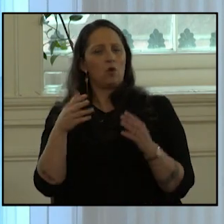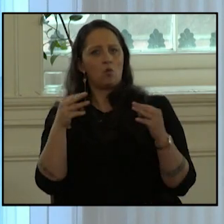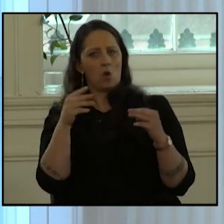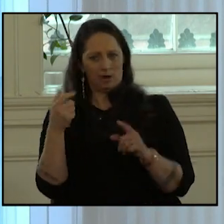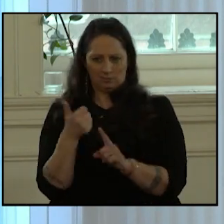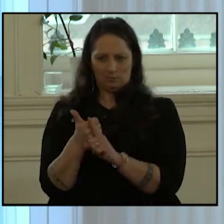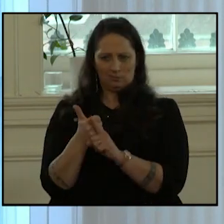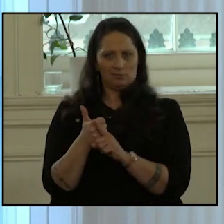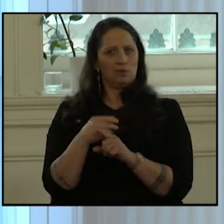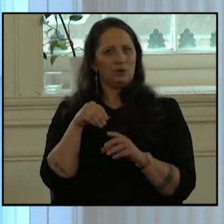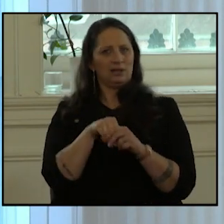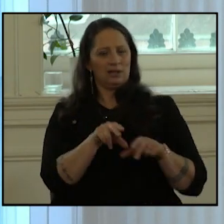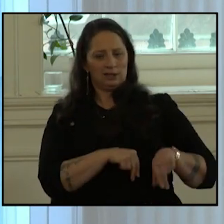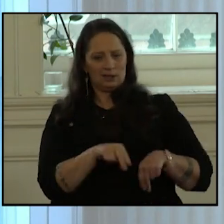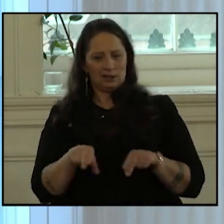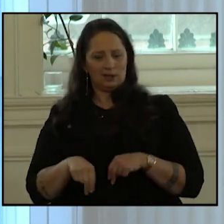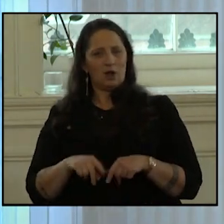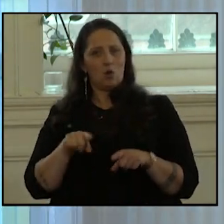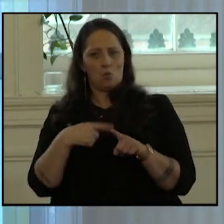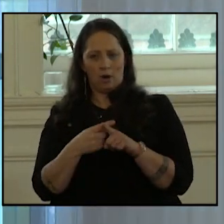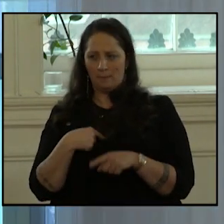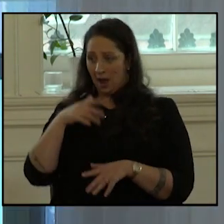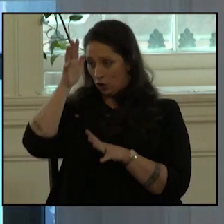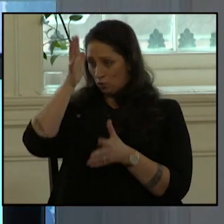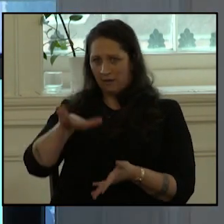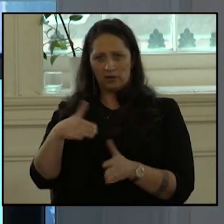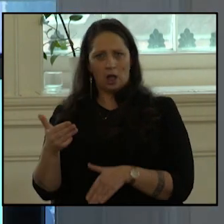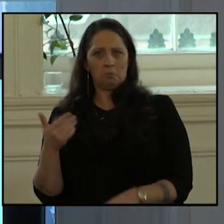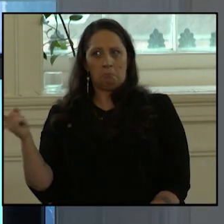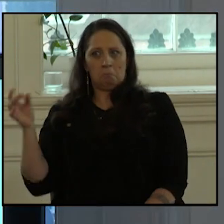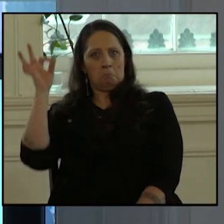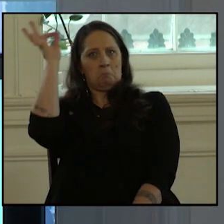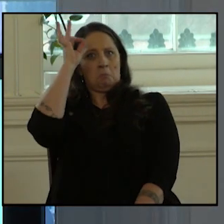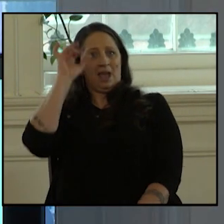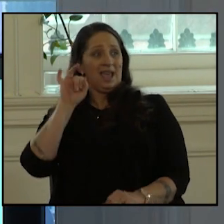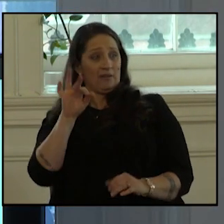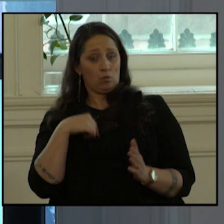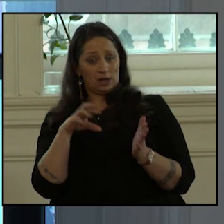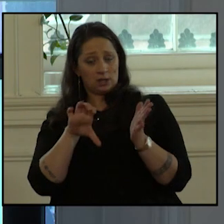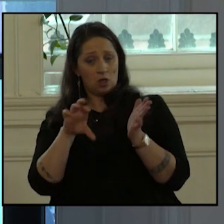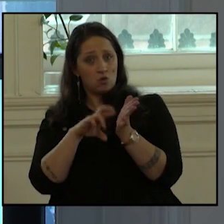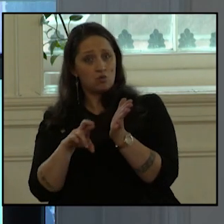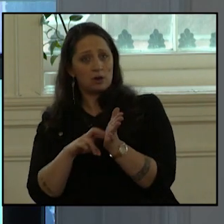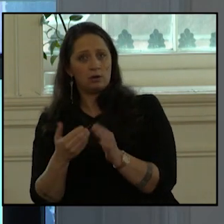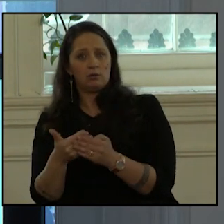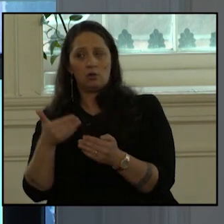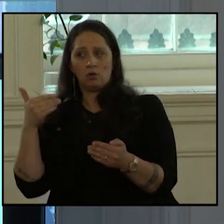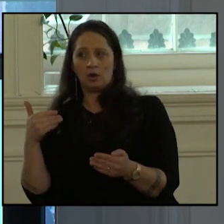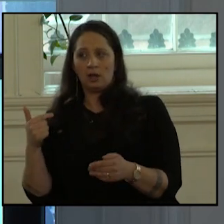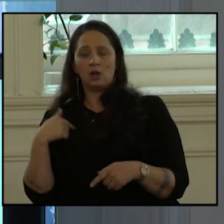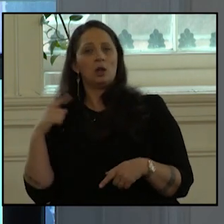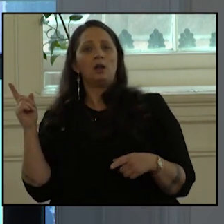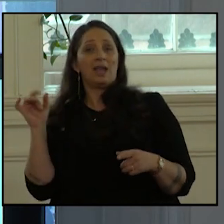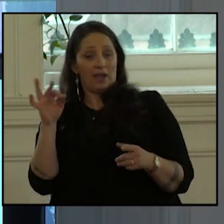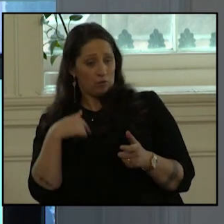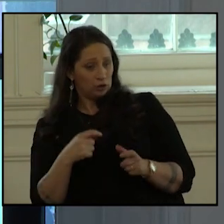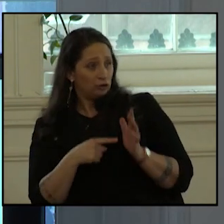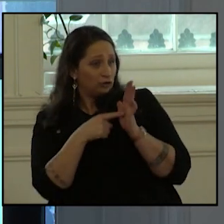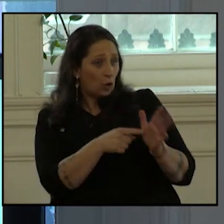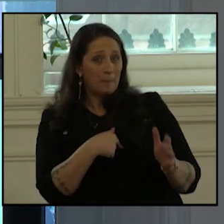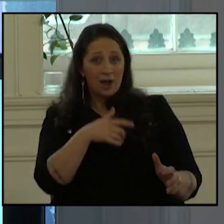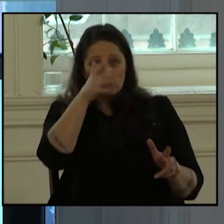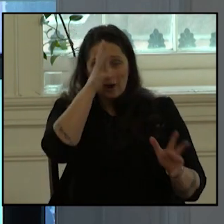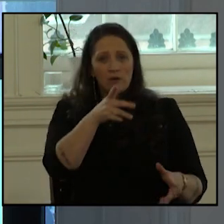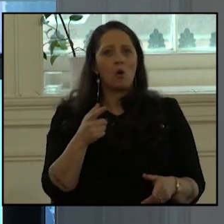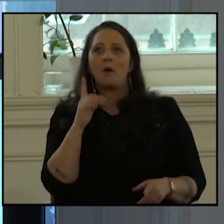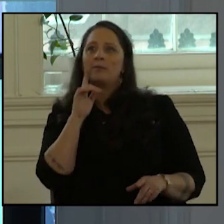man too. When my grandfather died, he didn't know that. Had we done our research prior, we could have offered that to him. He would have been elated, but he